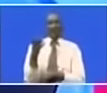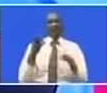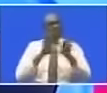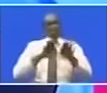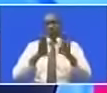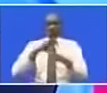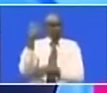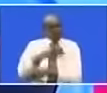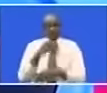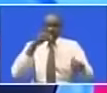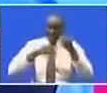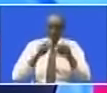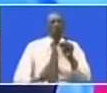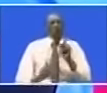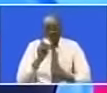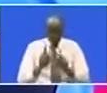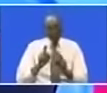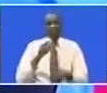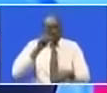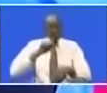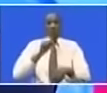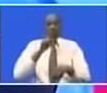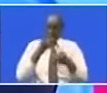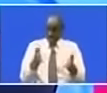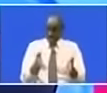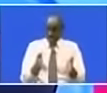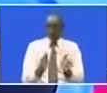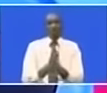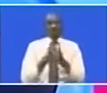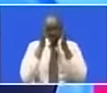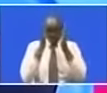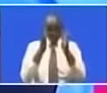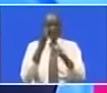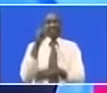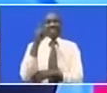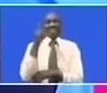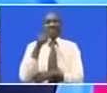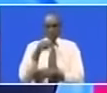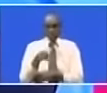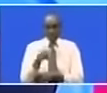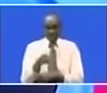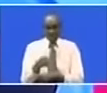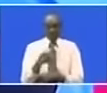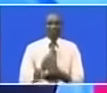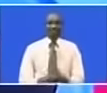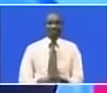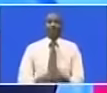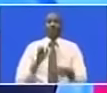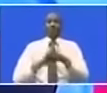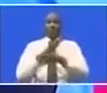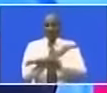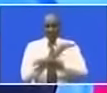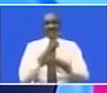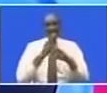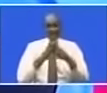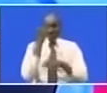hotly contested election since its independence. And that is the focus on KTN Weekend Prime tonight. Good evening.